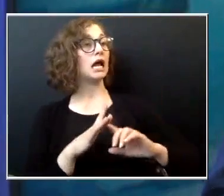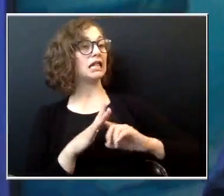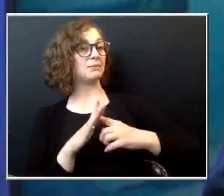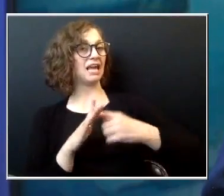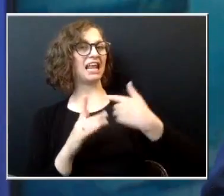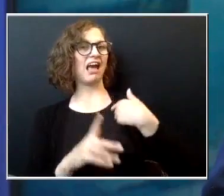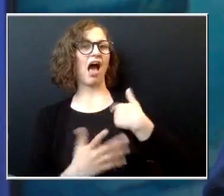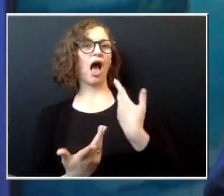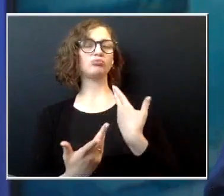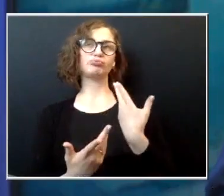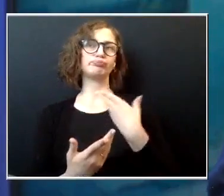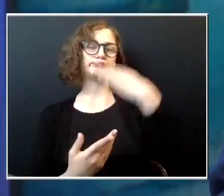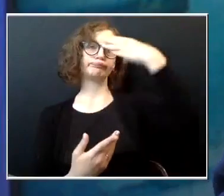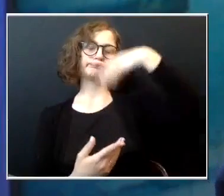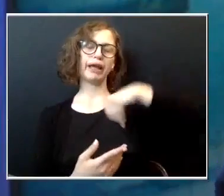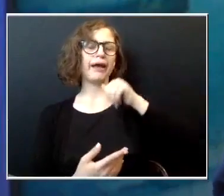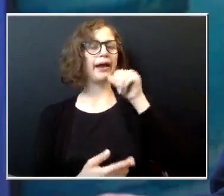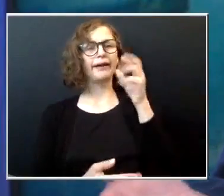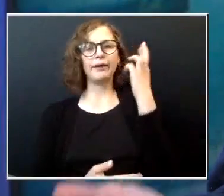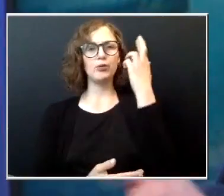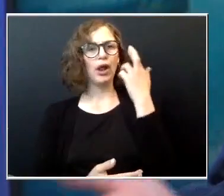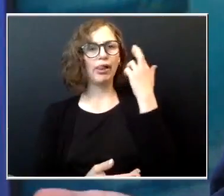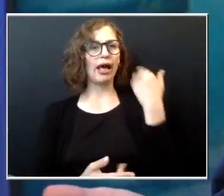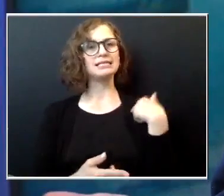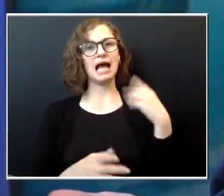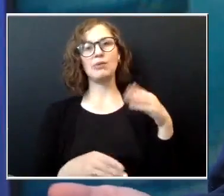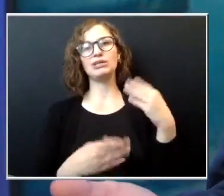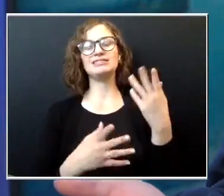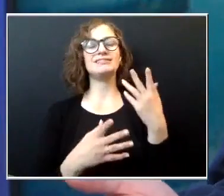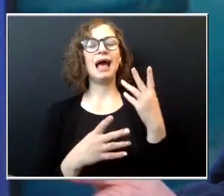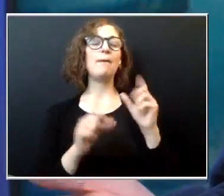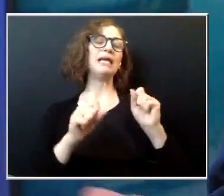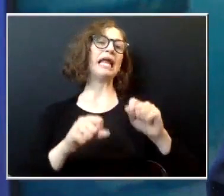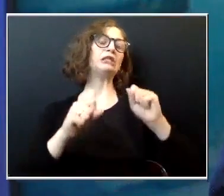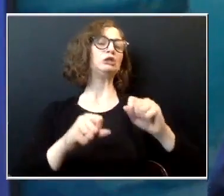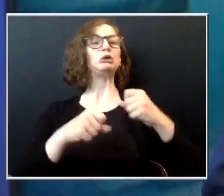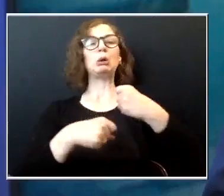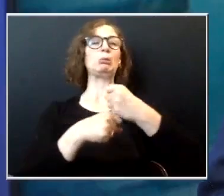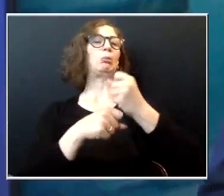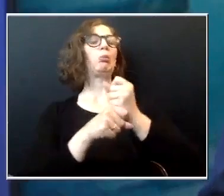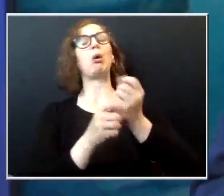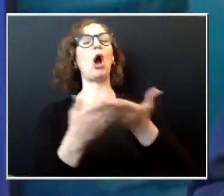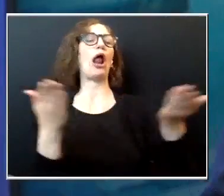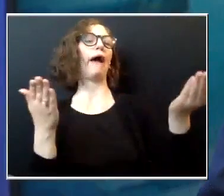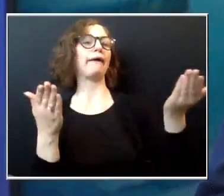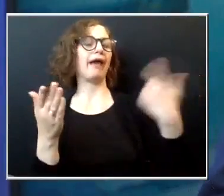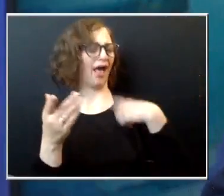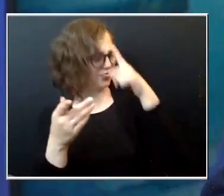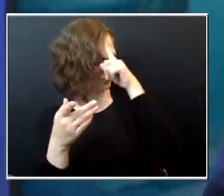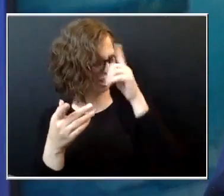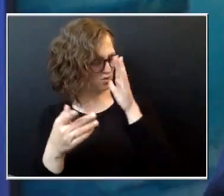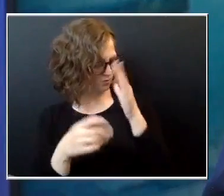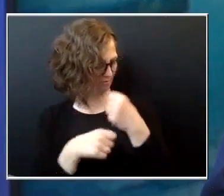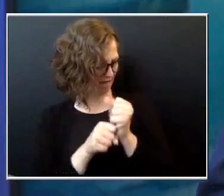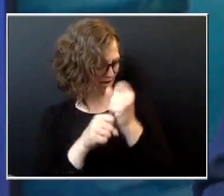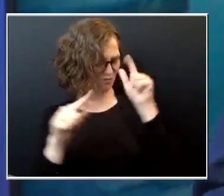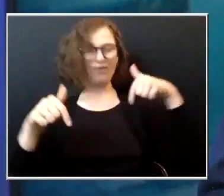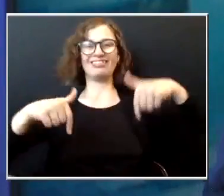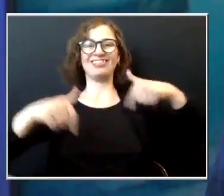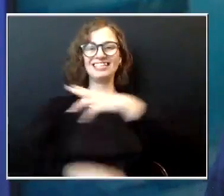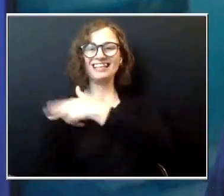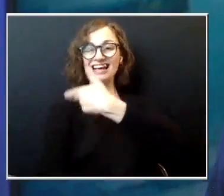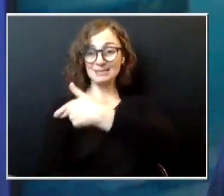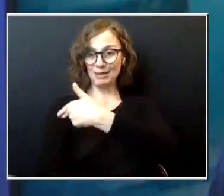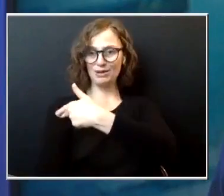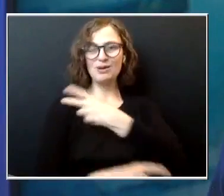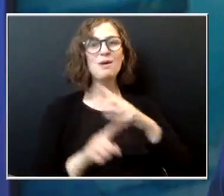a potential product. I thought I was going to make a custom product for our hospital. But this is not a unique issue to just our hospital, right? The